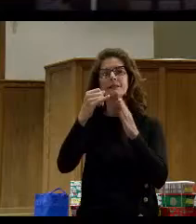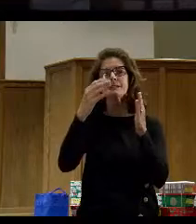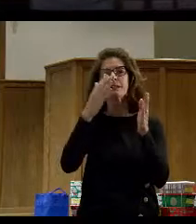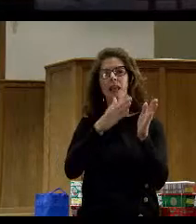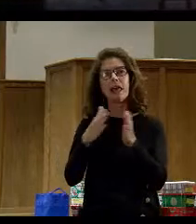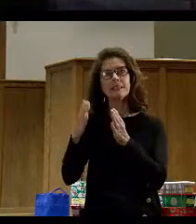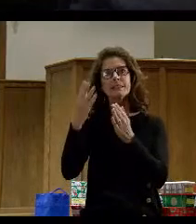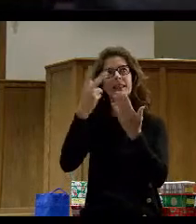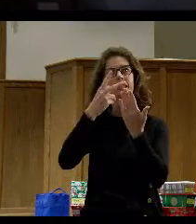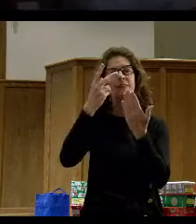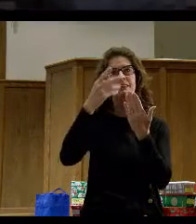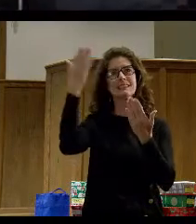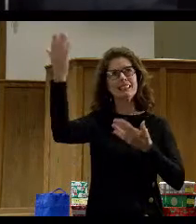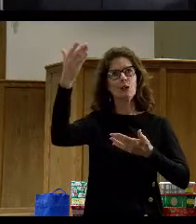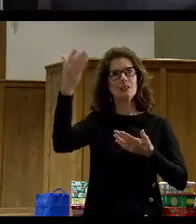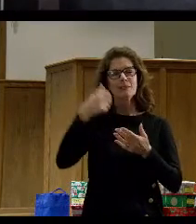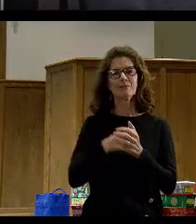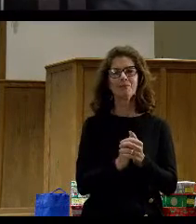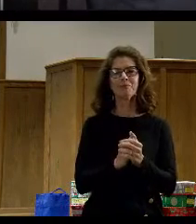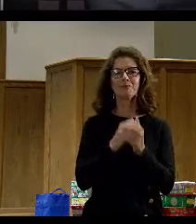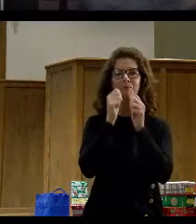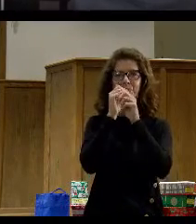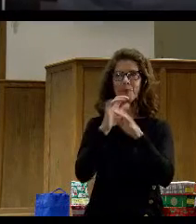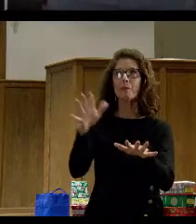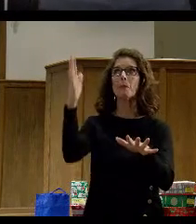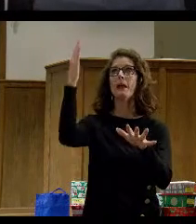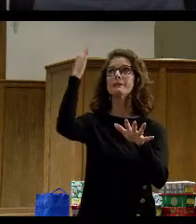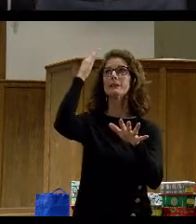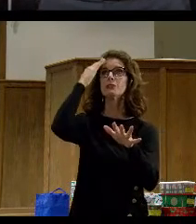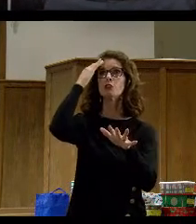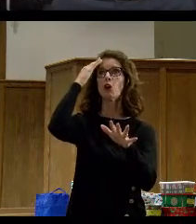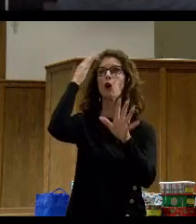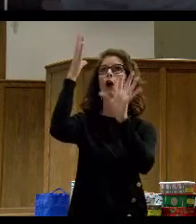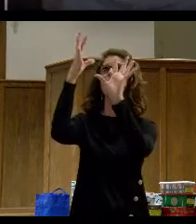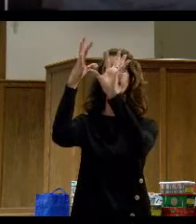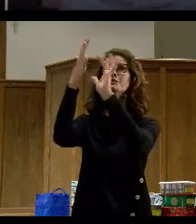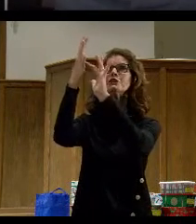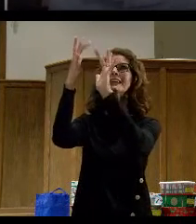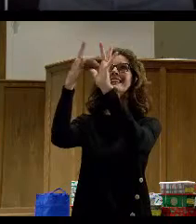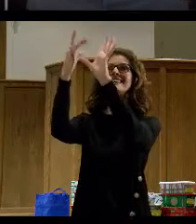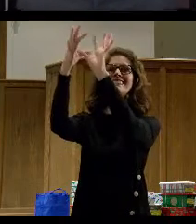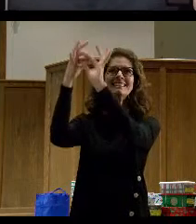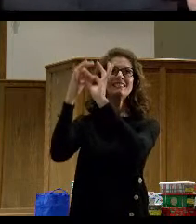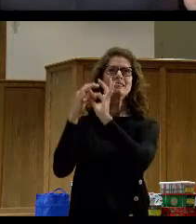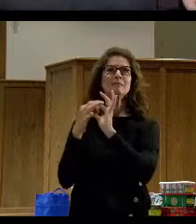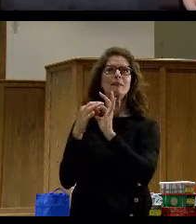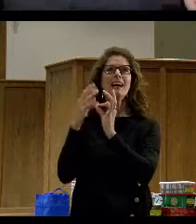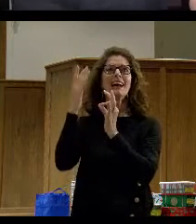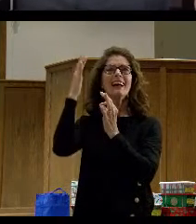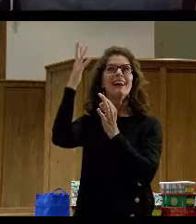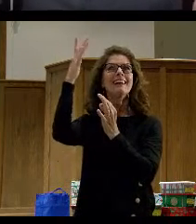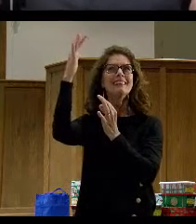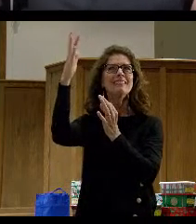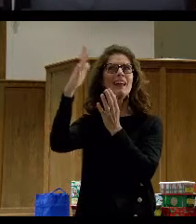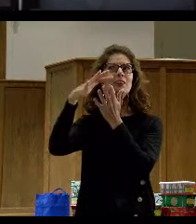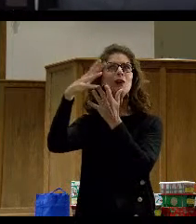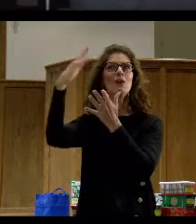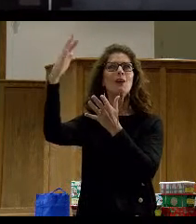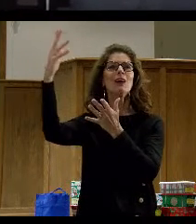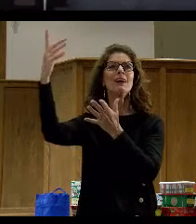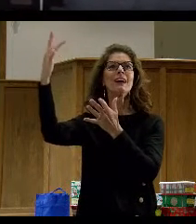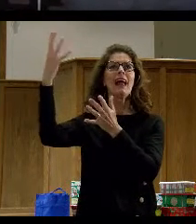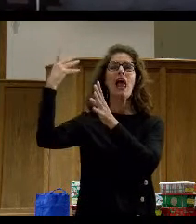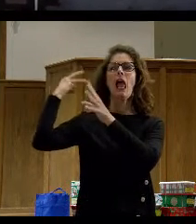Blessed assurance, Jesus is mine. Oh, what a foretaste of glory divine. Heir